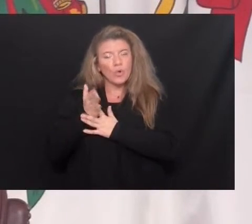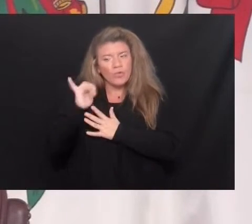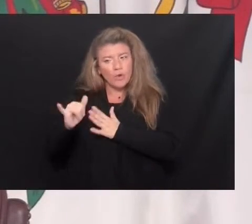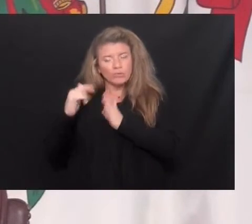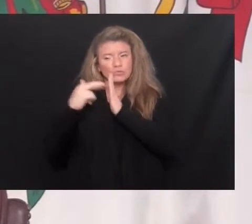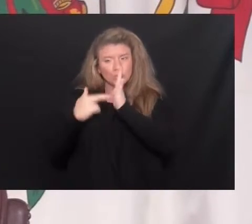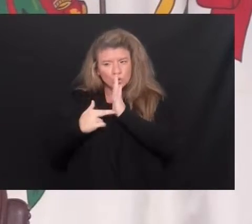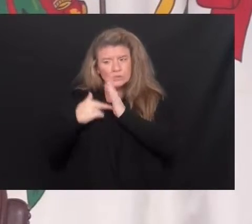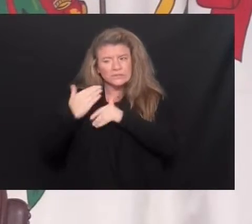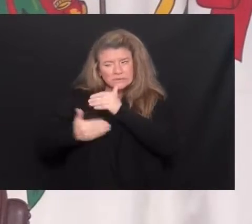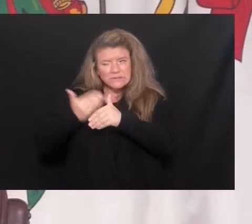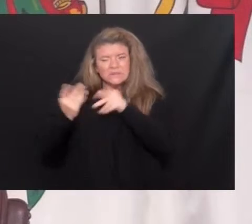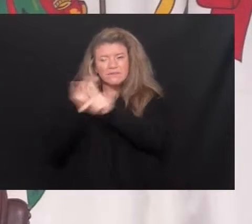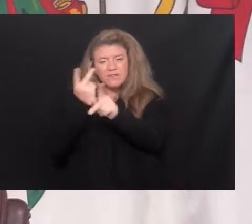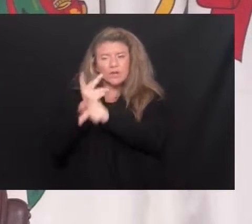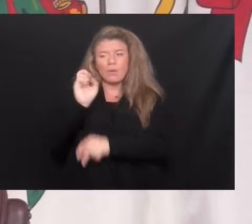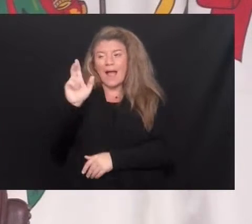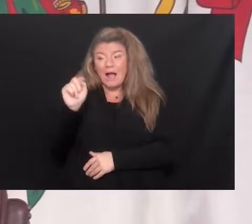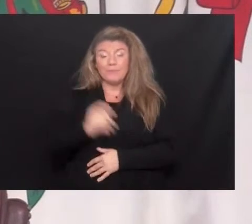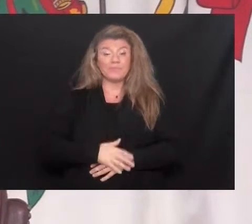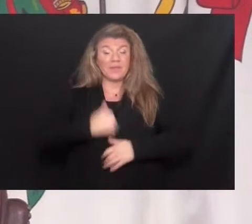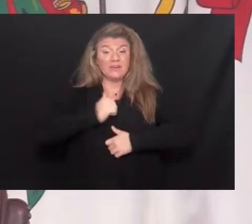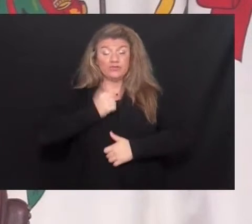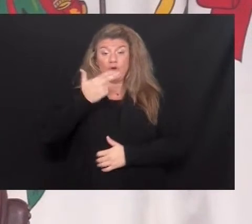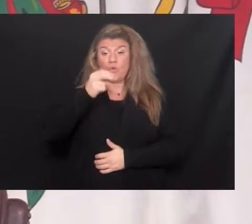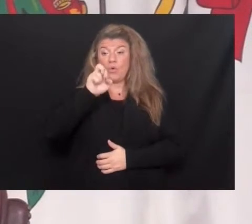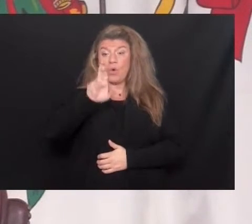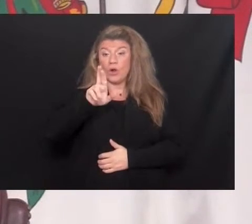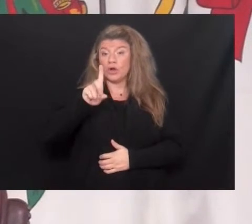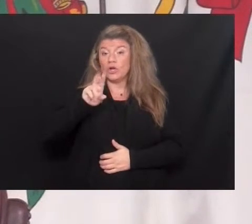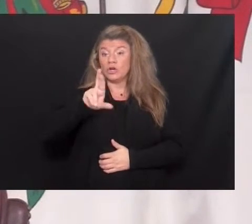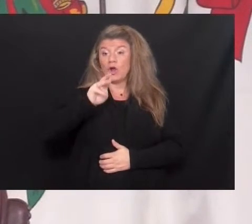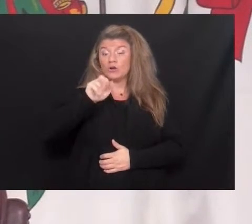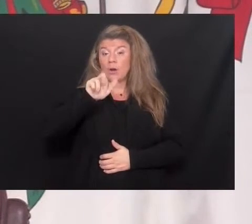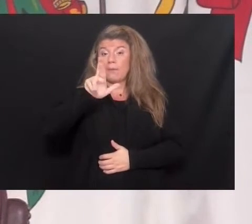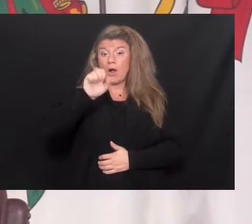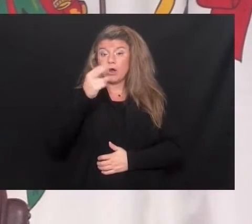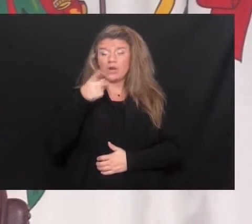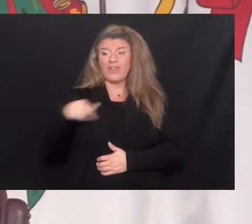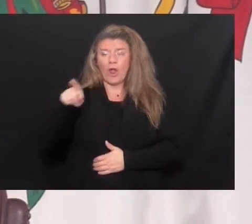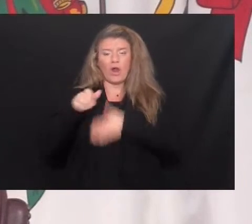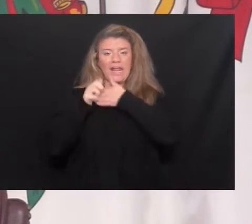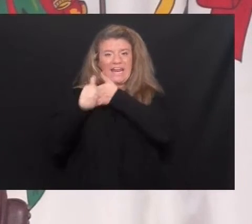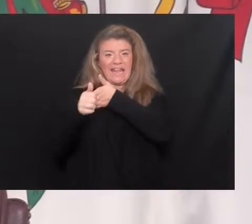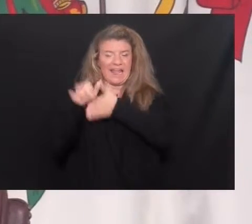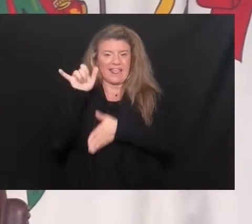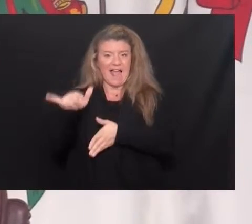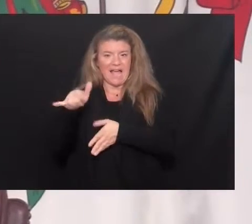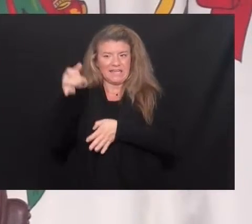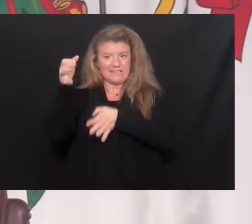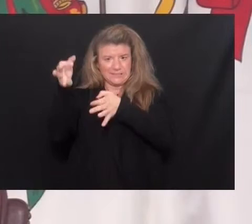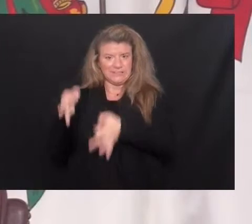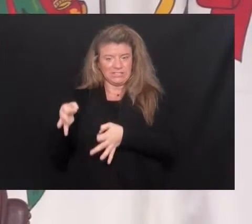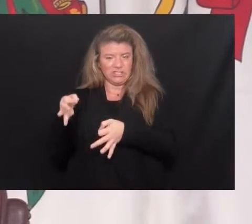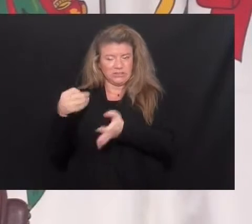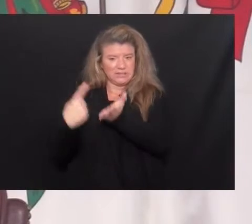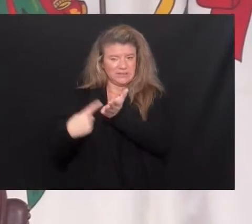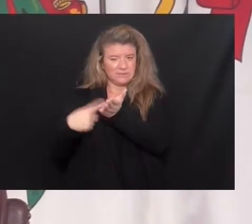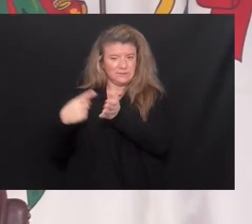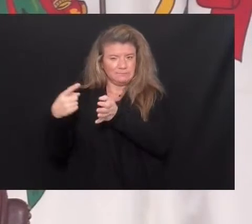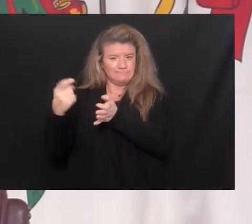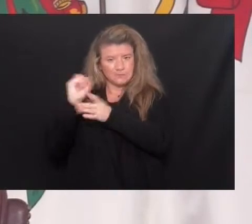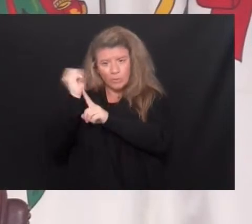trying every way. General Hoyer and Dr. Marsh are leading the charge, and absolutely, you know,